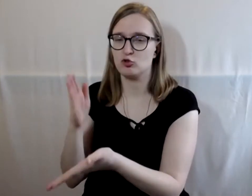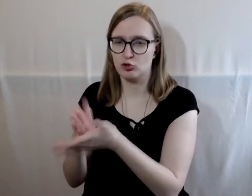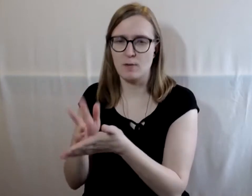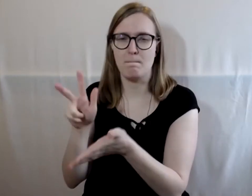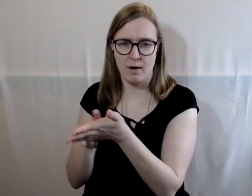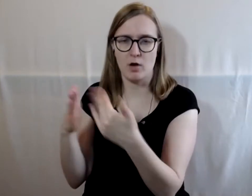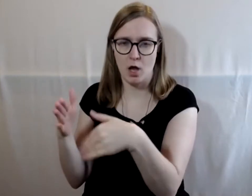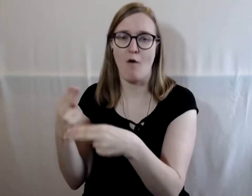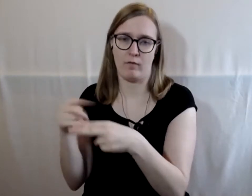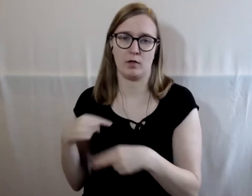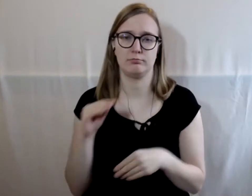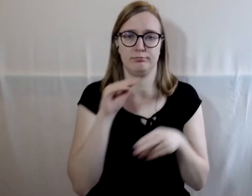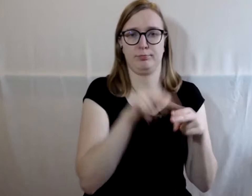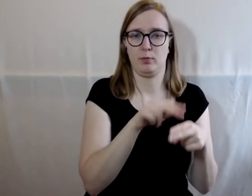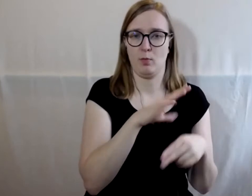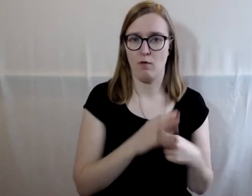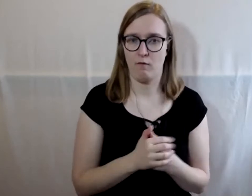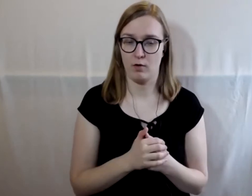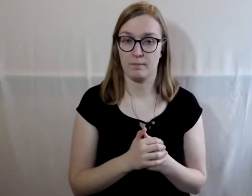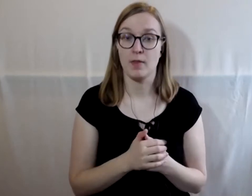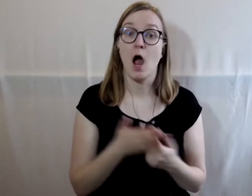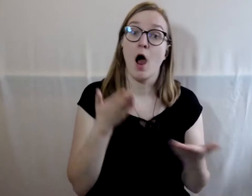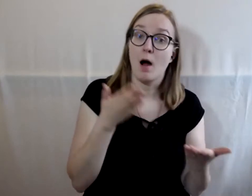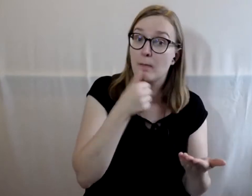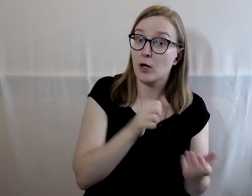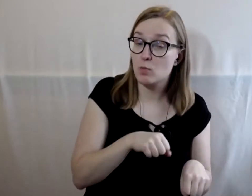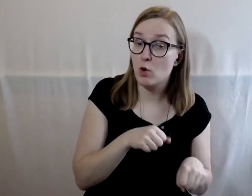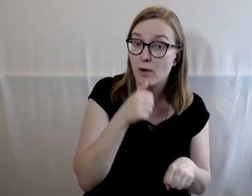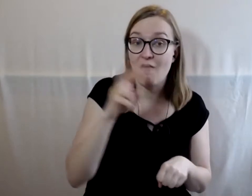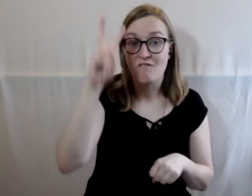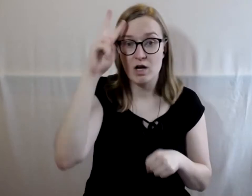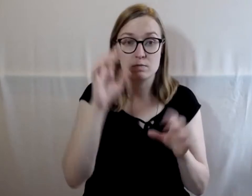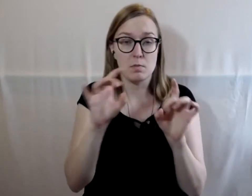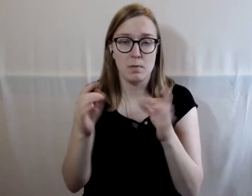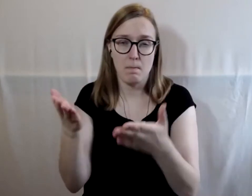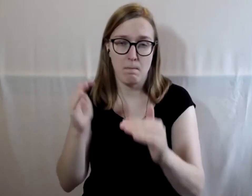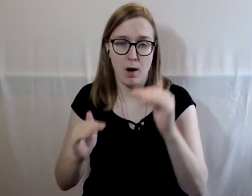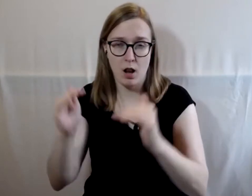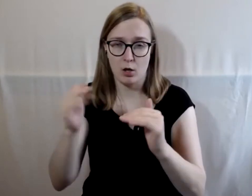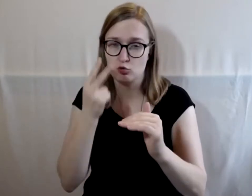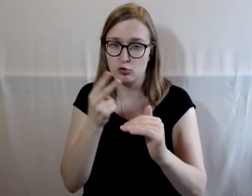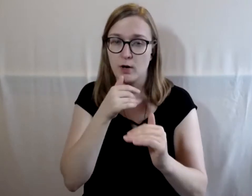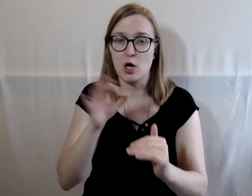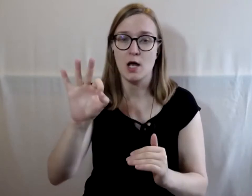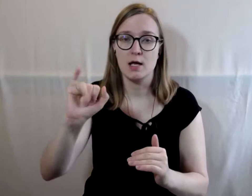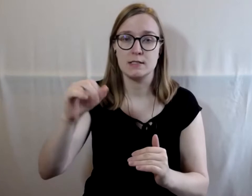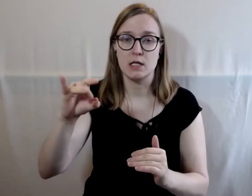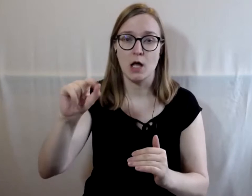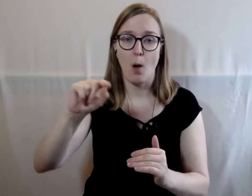in Singapore students are the highest performers in